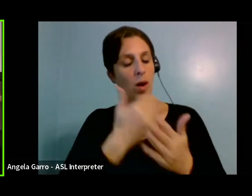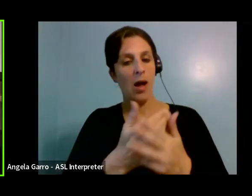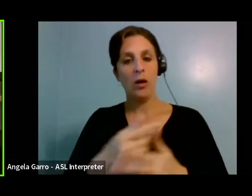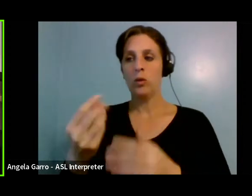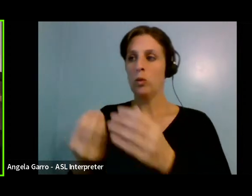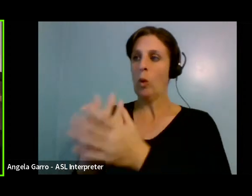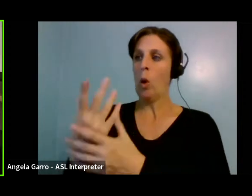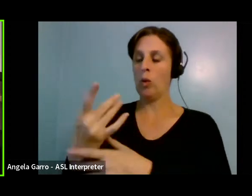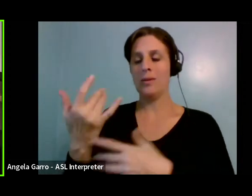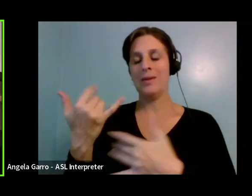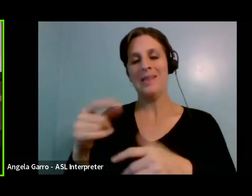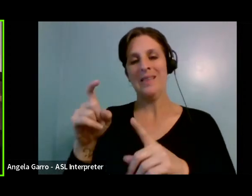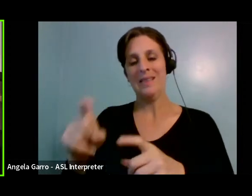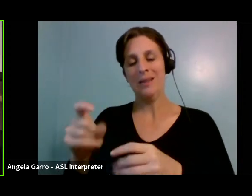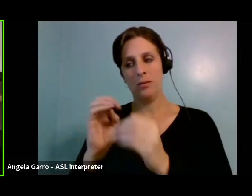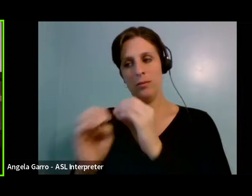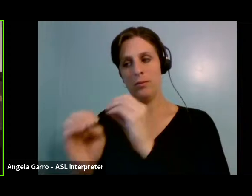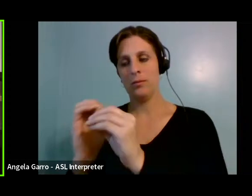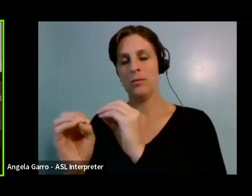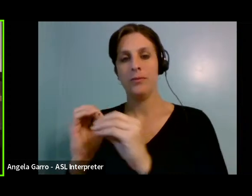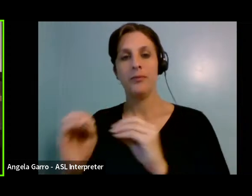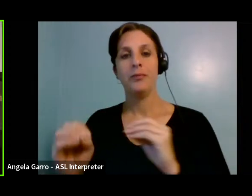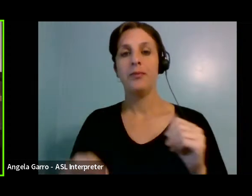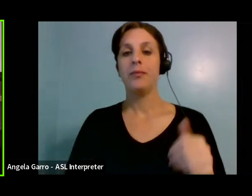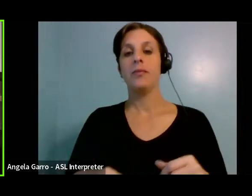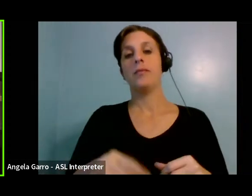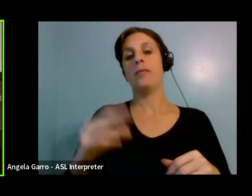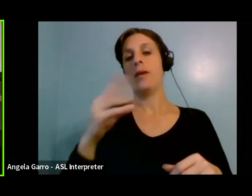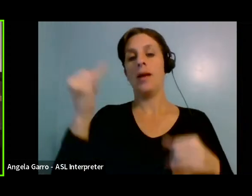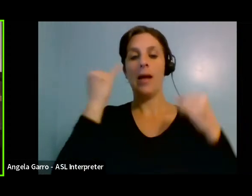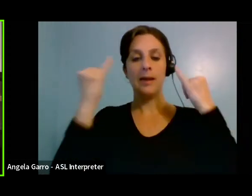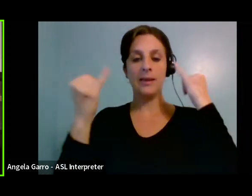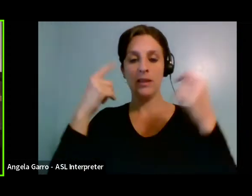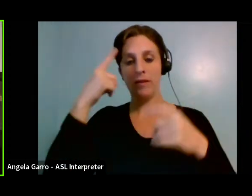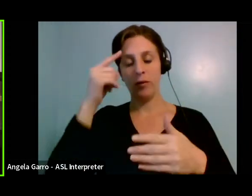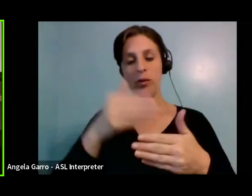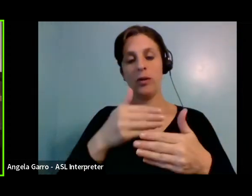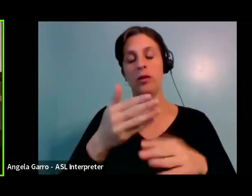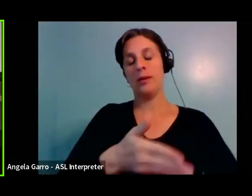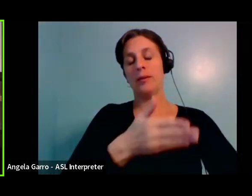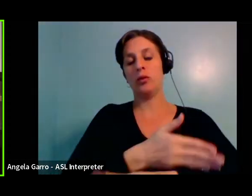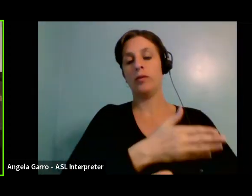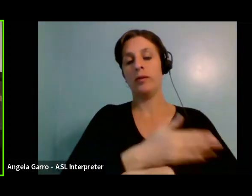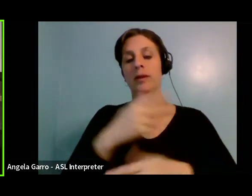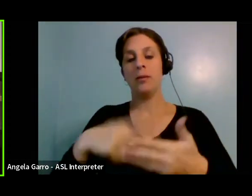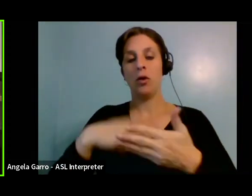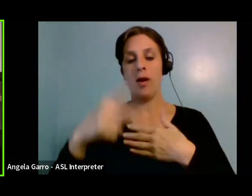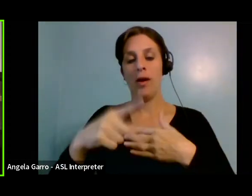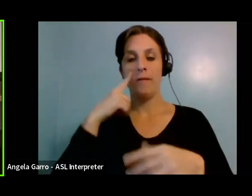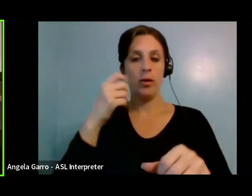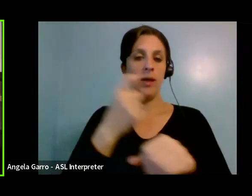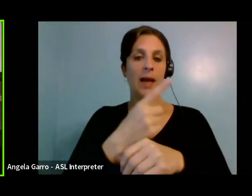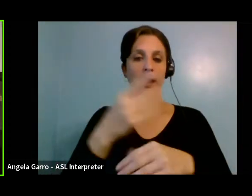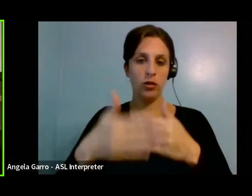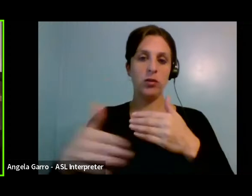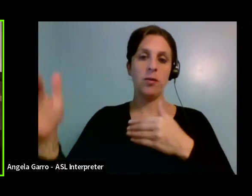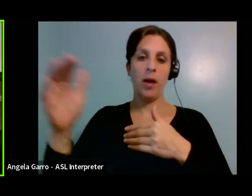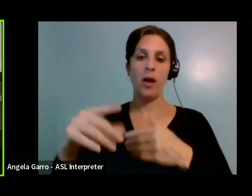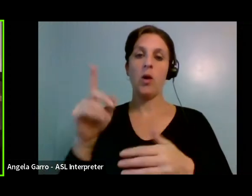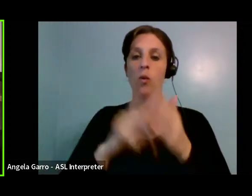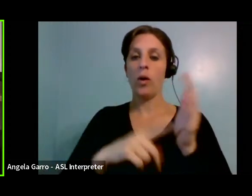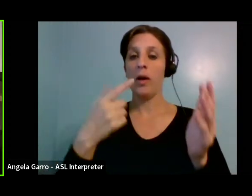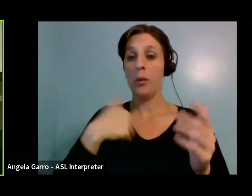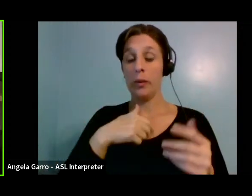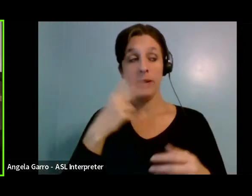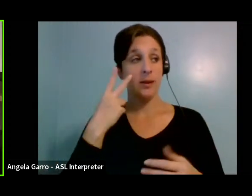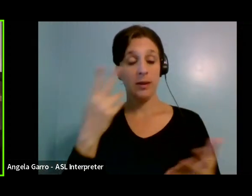to be ironed out, and ideas for improving the program for next year and beyond. And what we're seeing is